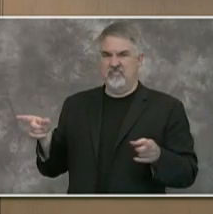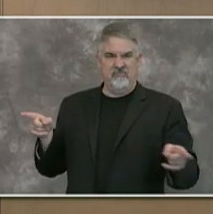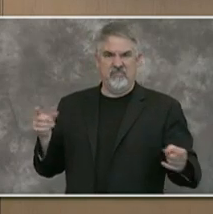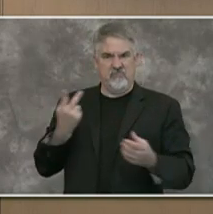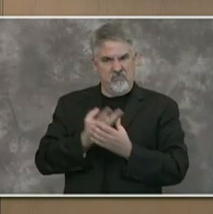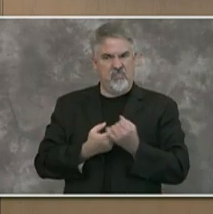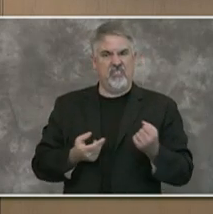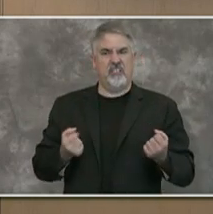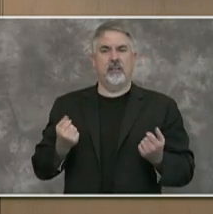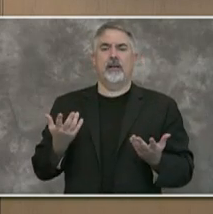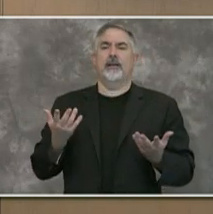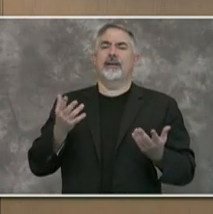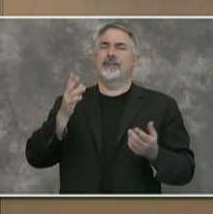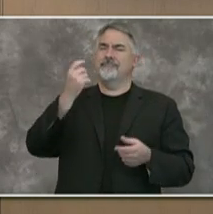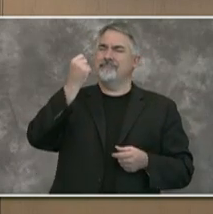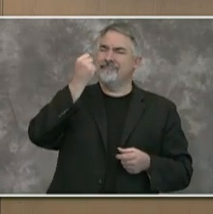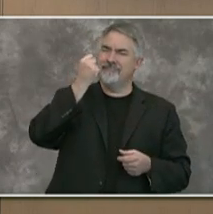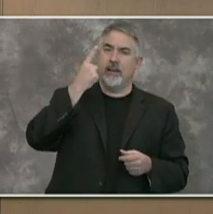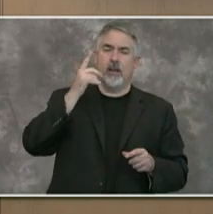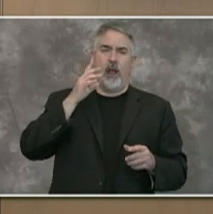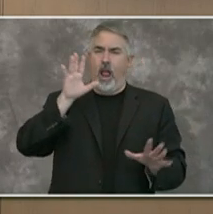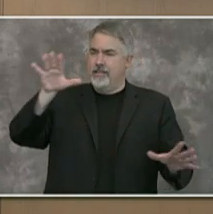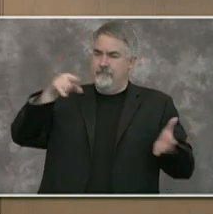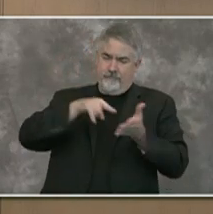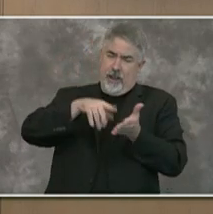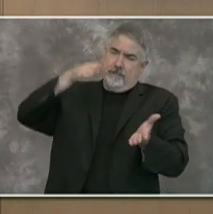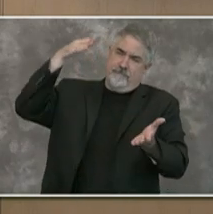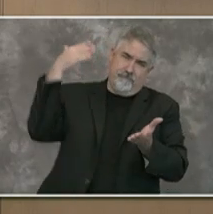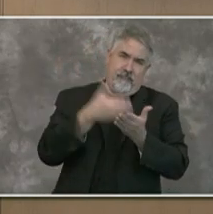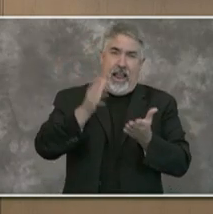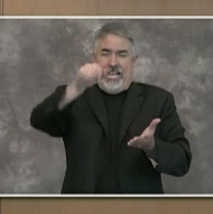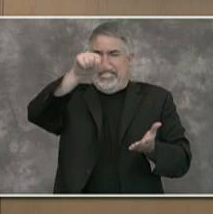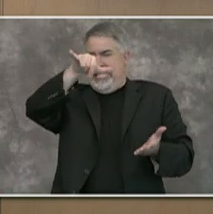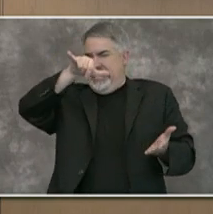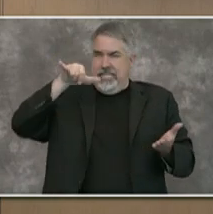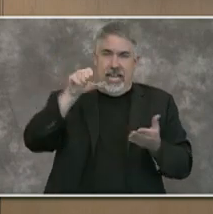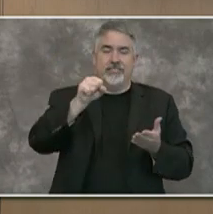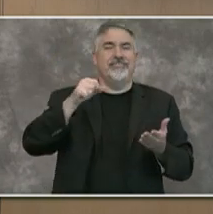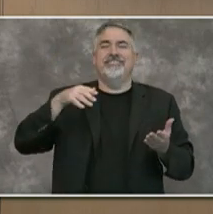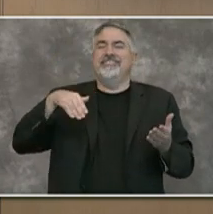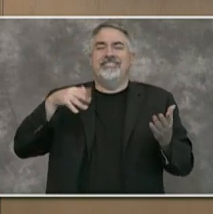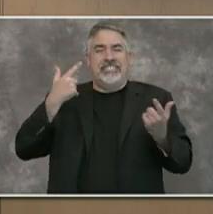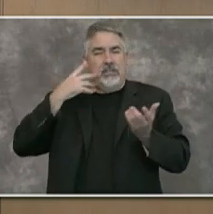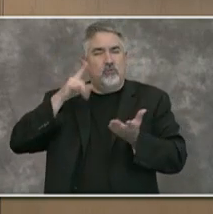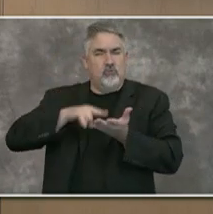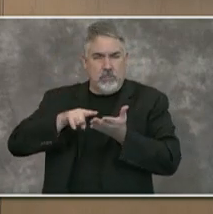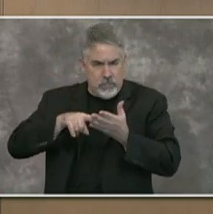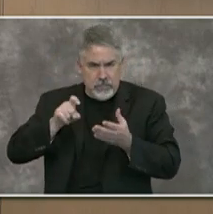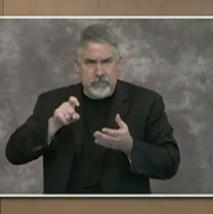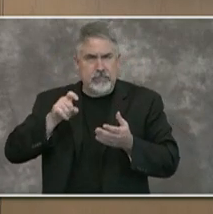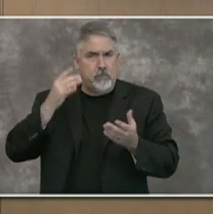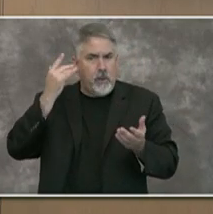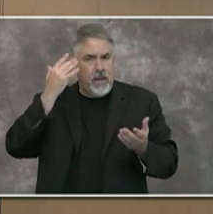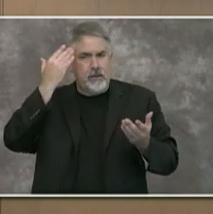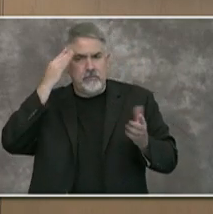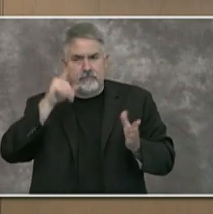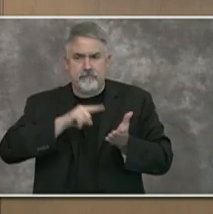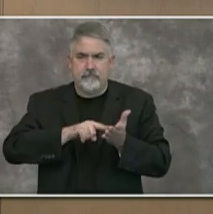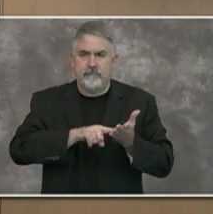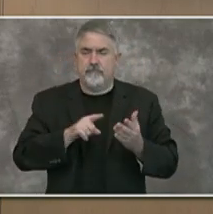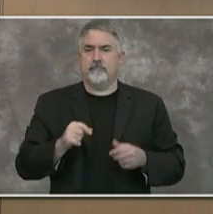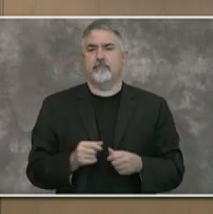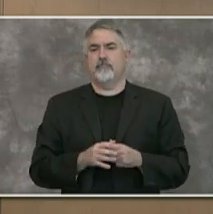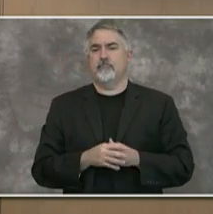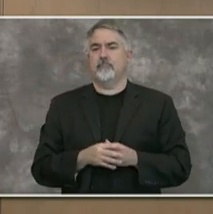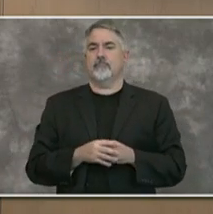to support that. Based on what we do know, the Centers for Disease Control and Prevention is recommending